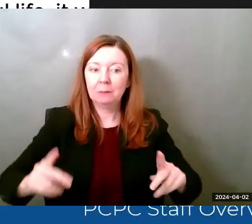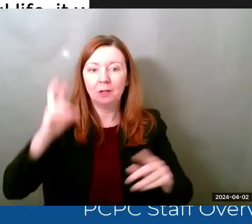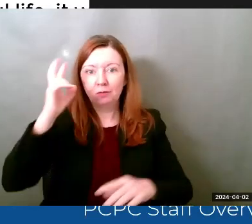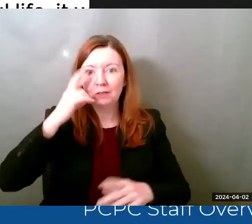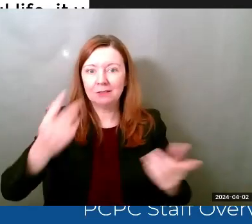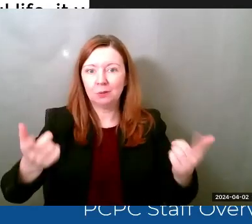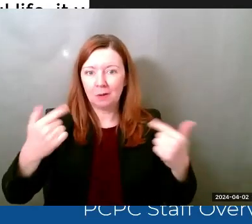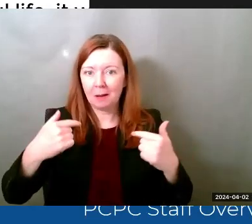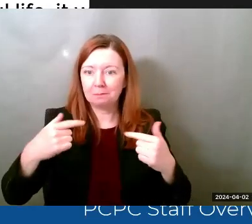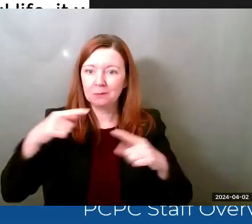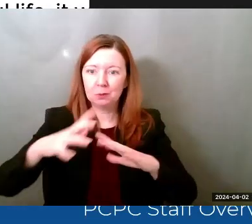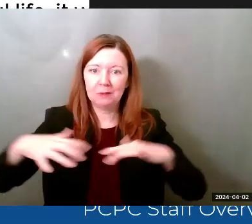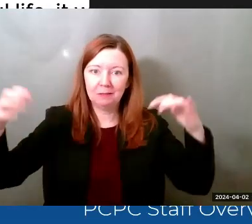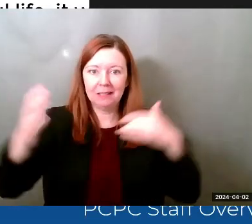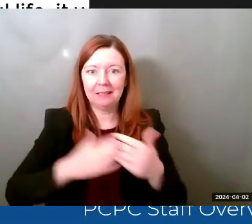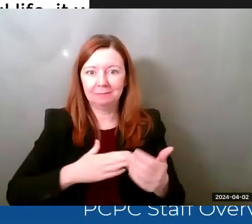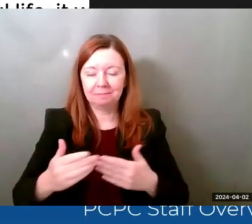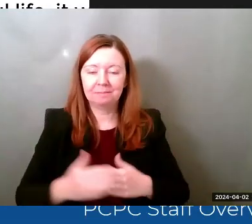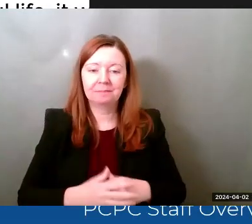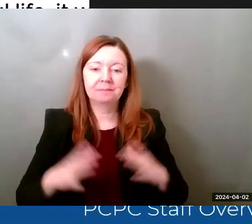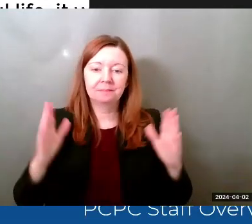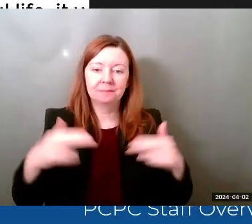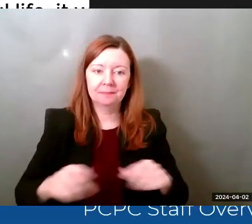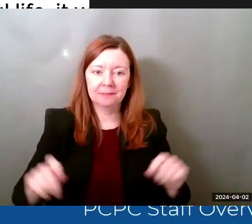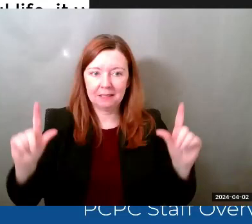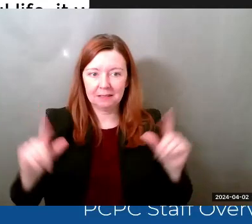space. Next slide.